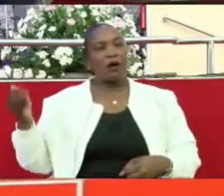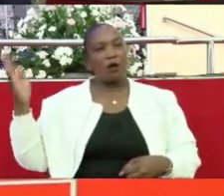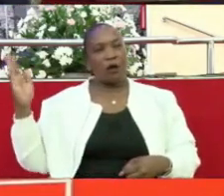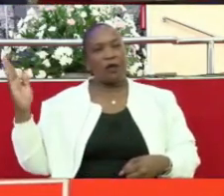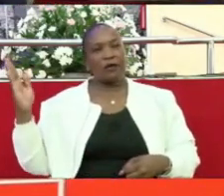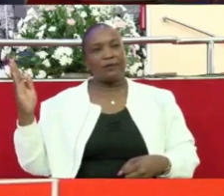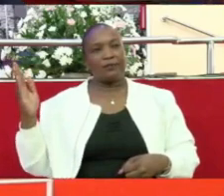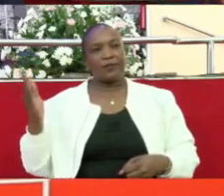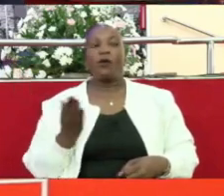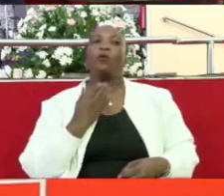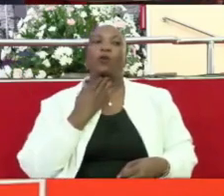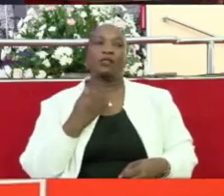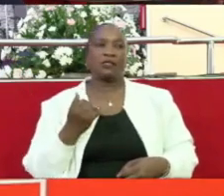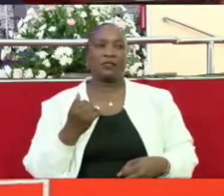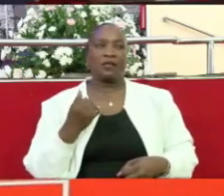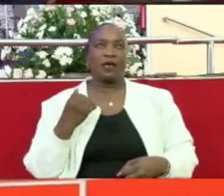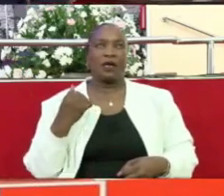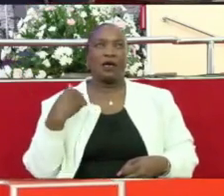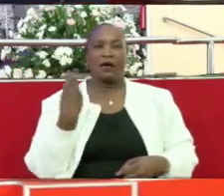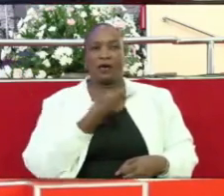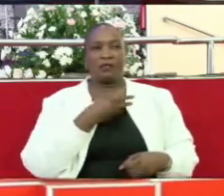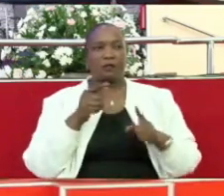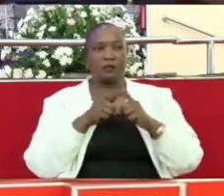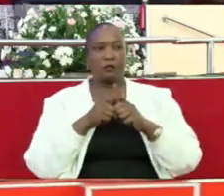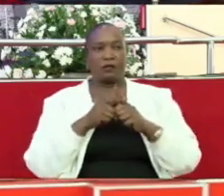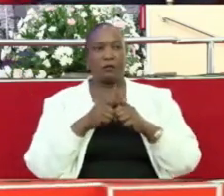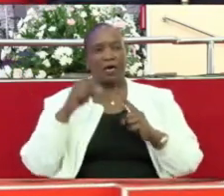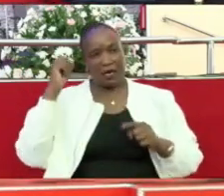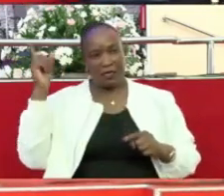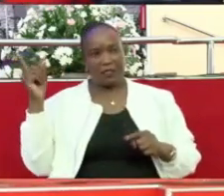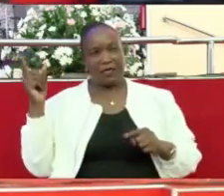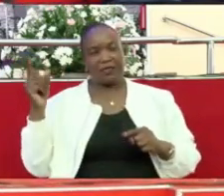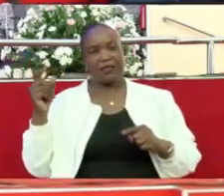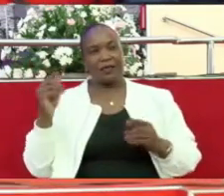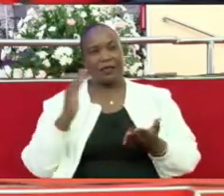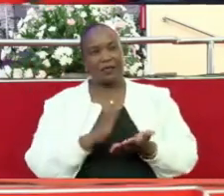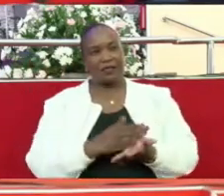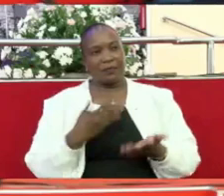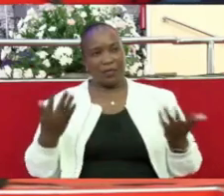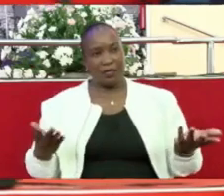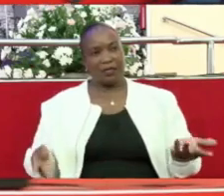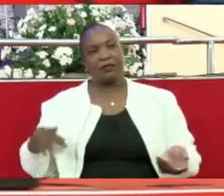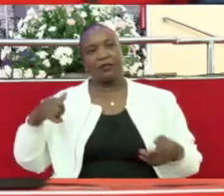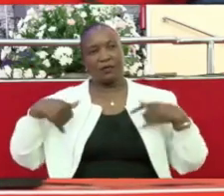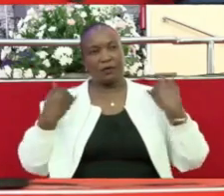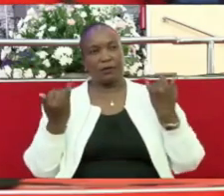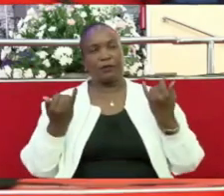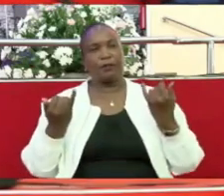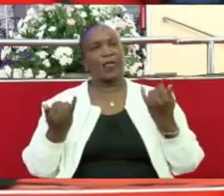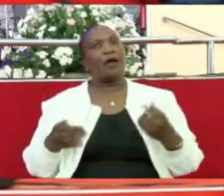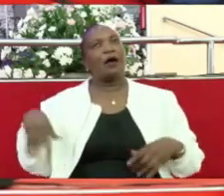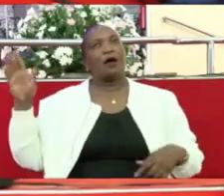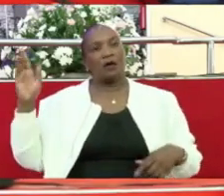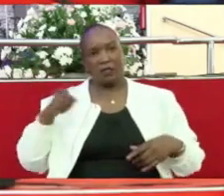Jacob, or retro warm Jacob, ya kwamba wewe mdogo Yakobo, that I will help you. Ya kwamba nitakusaidia. And